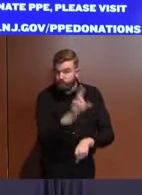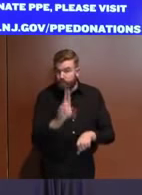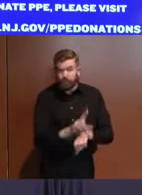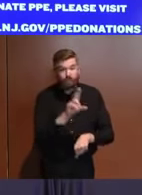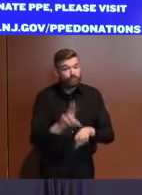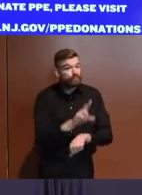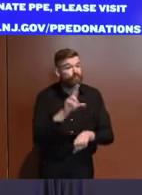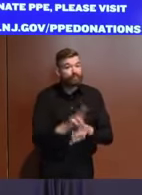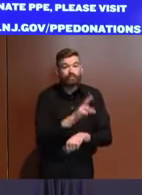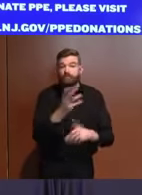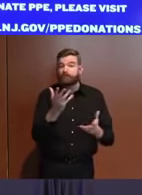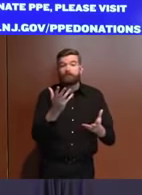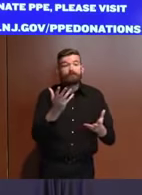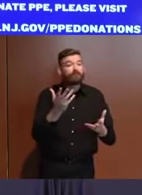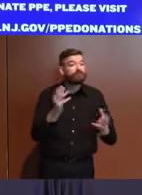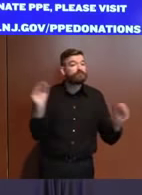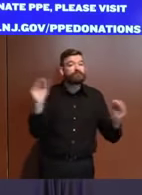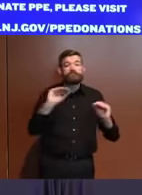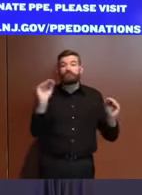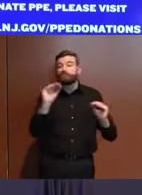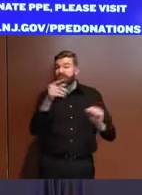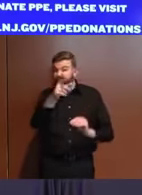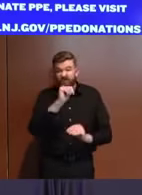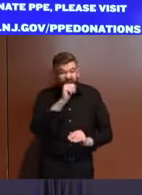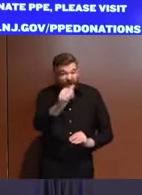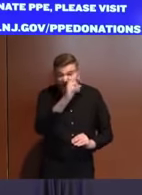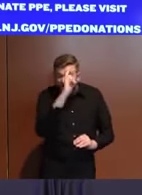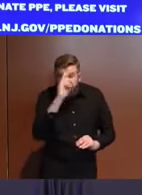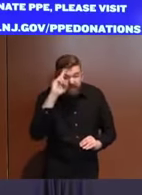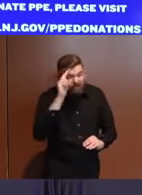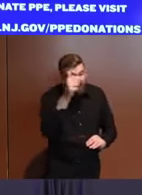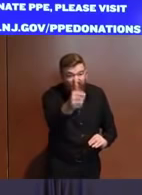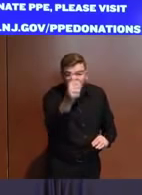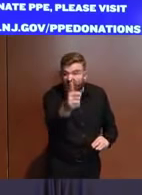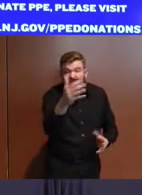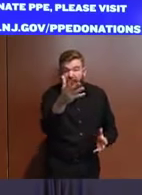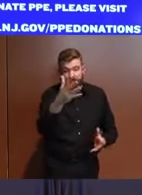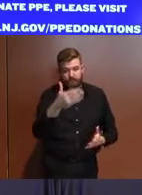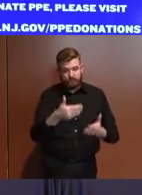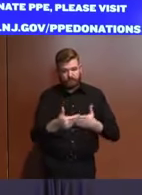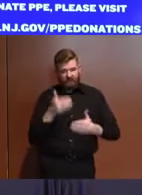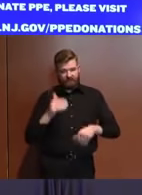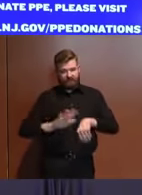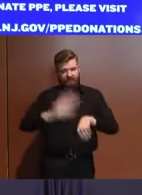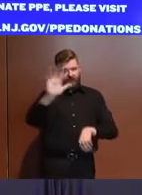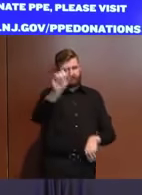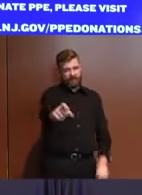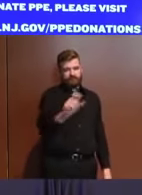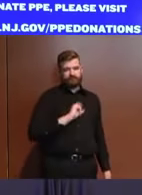healthcare services. You have until 5 p.m. today to submit information to us